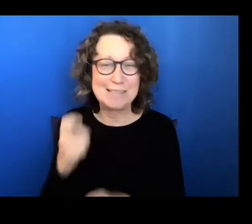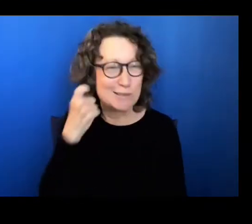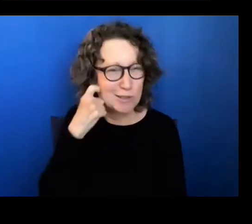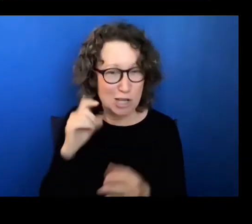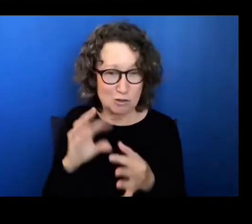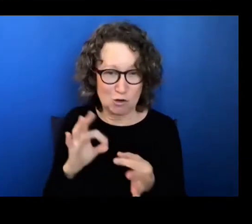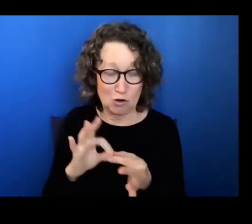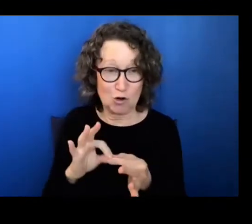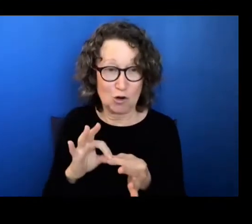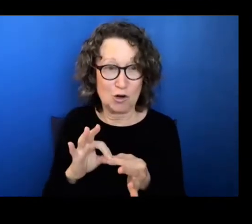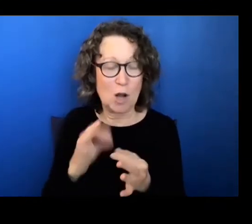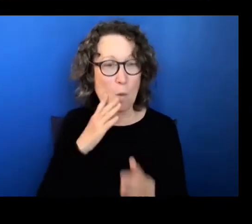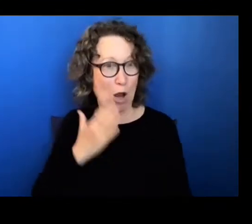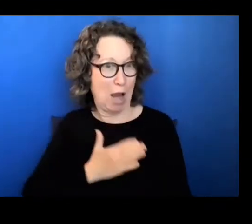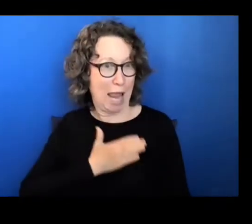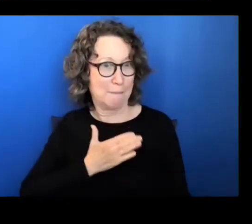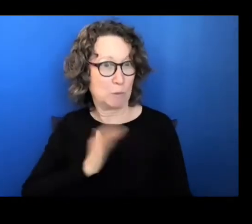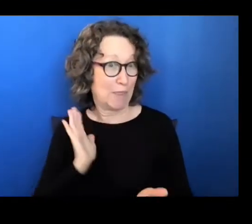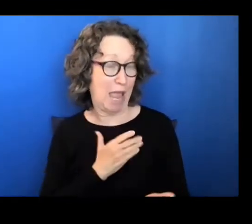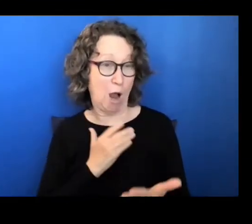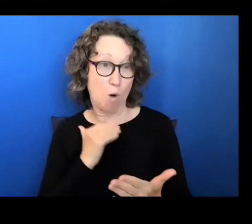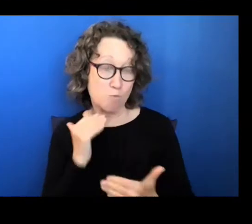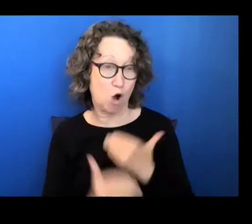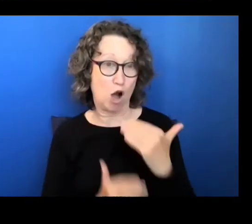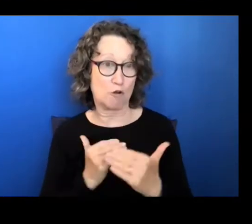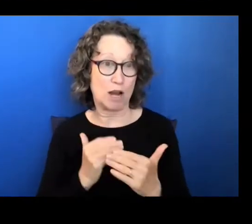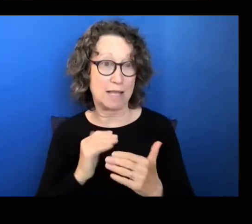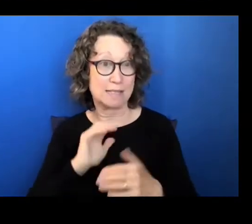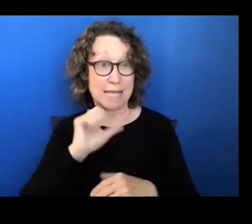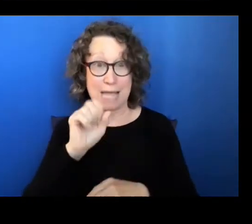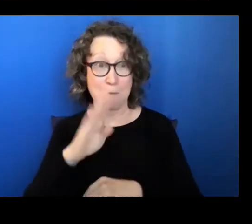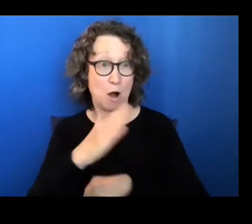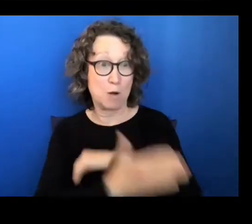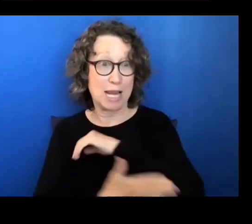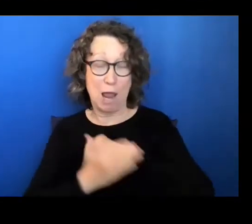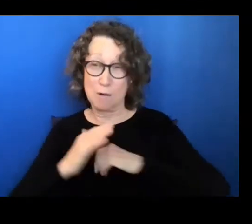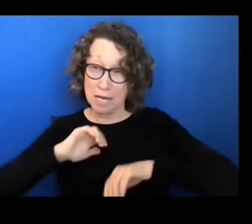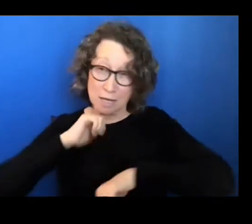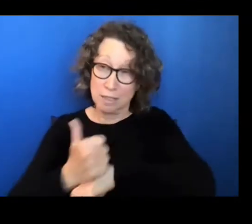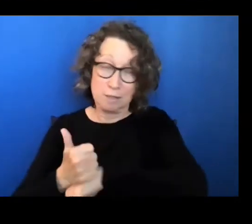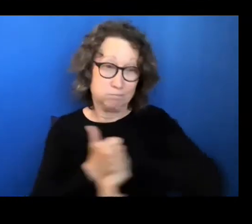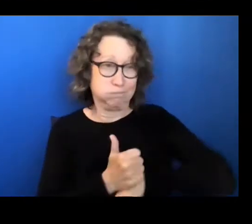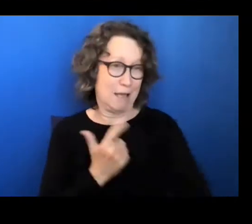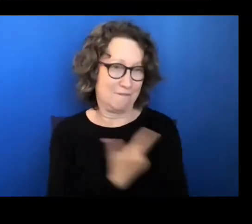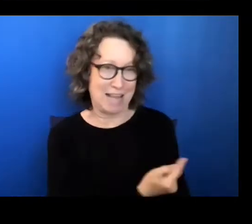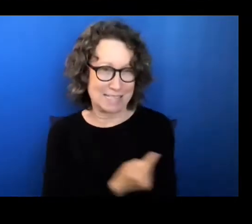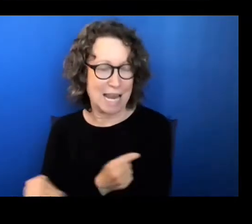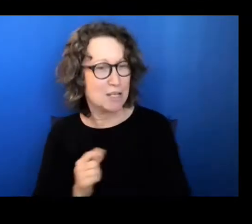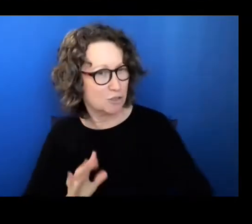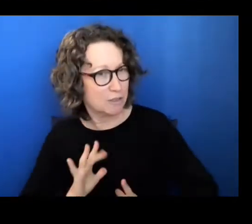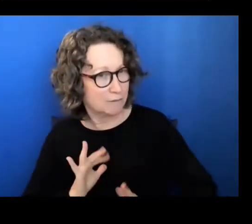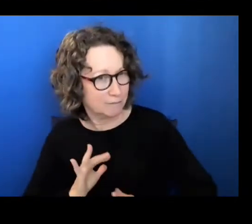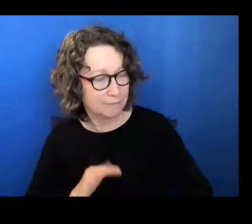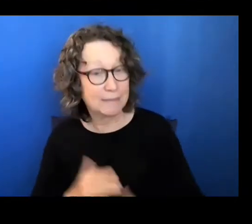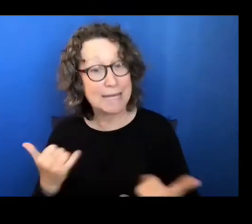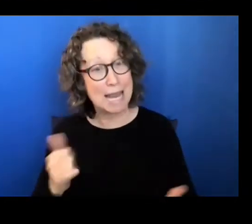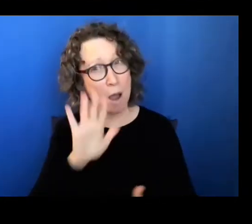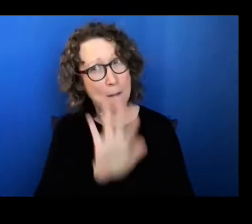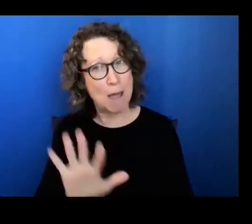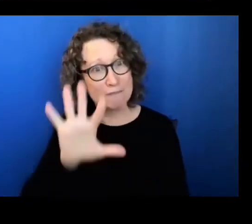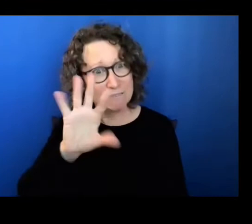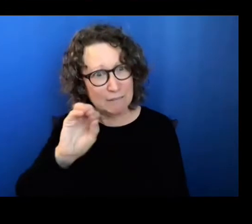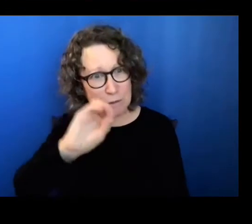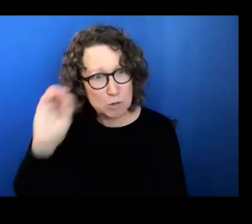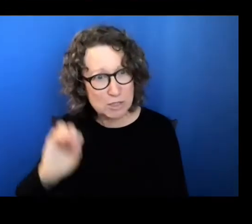heard, we are very pleased with our progress in getting Santa Barbara County vaccinated. At this point, around 50% of